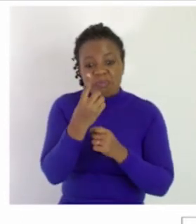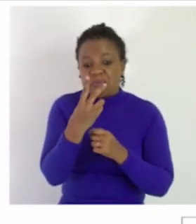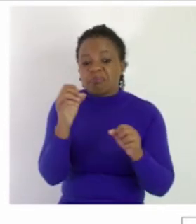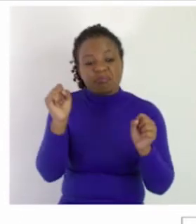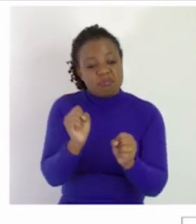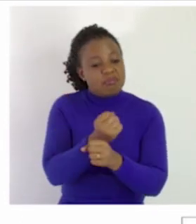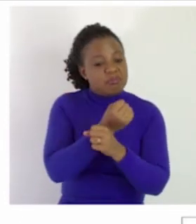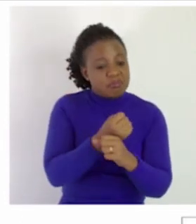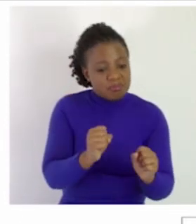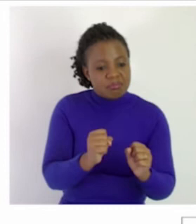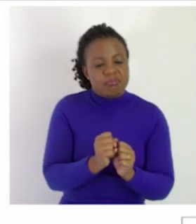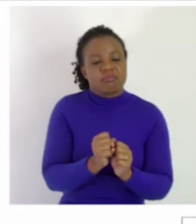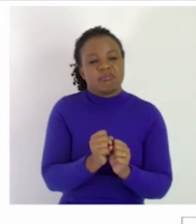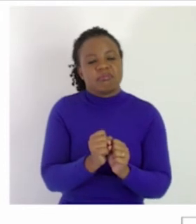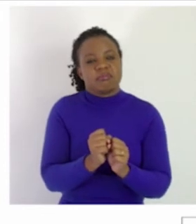We cannot